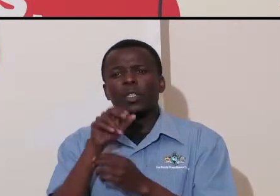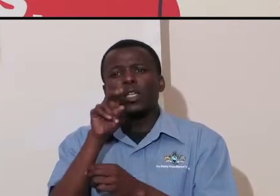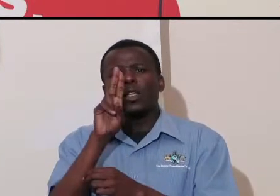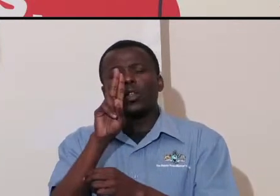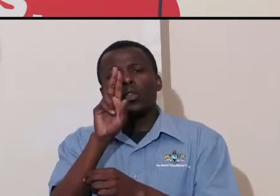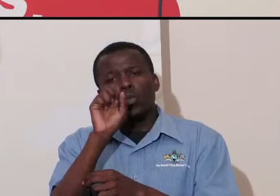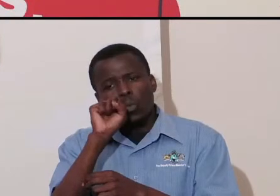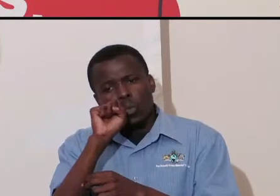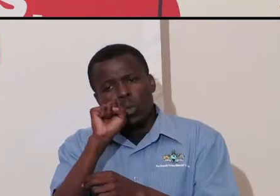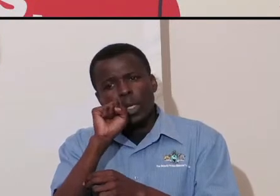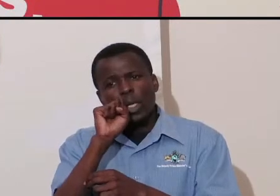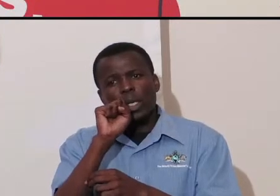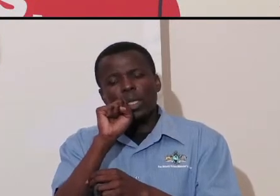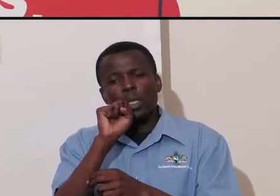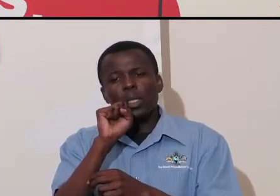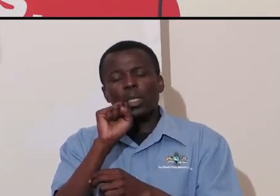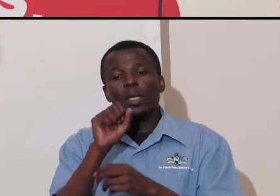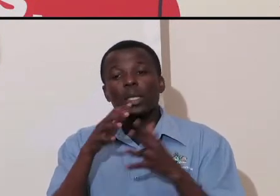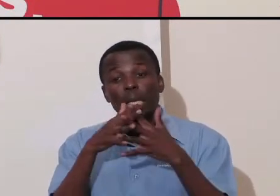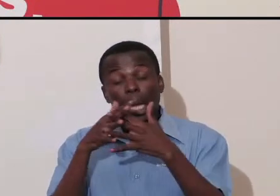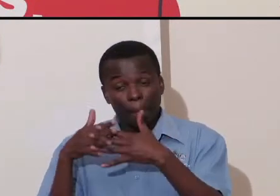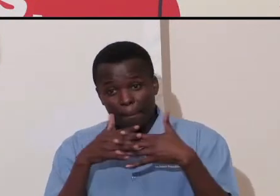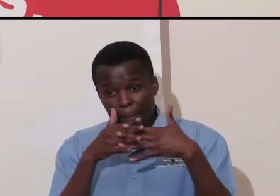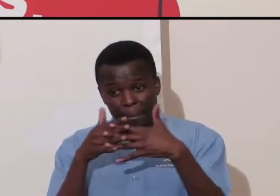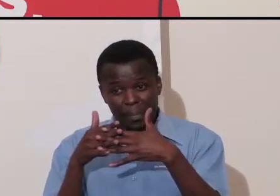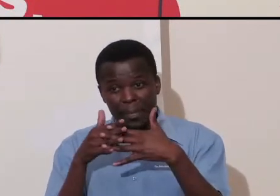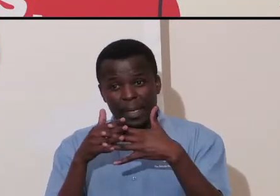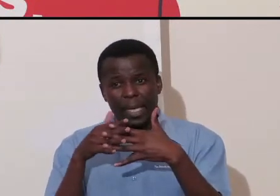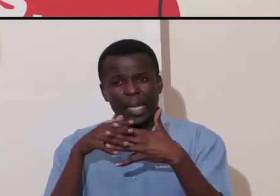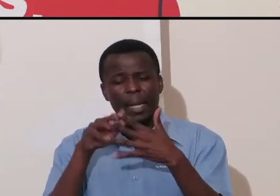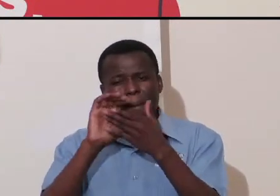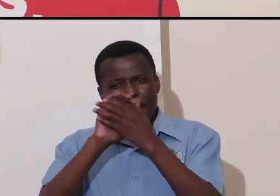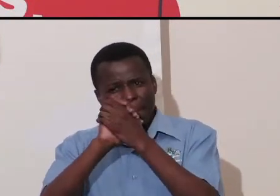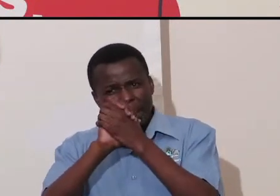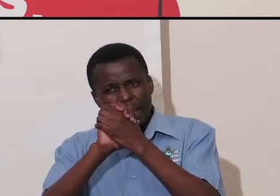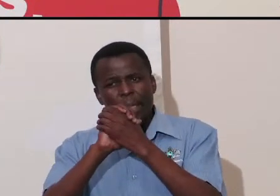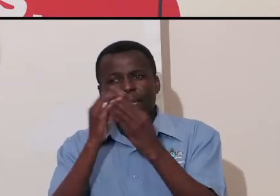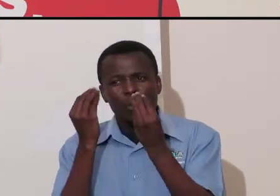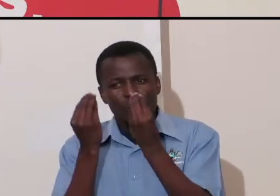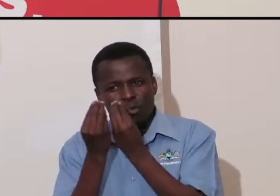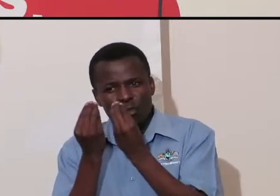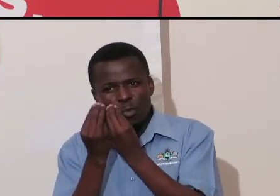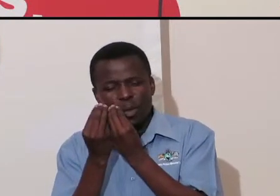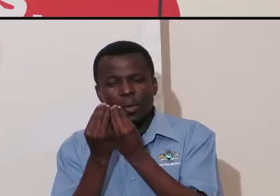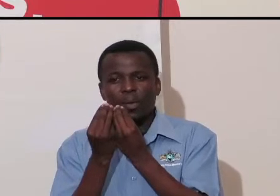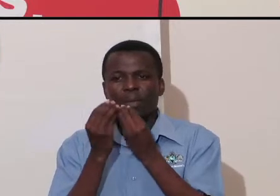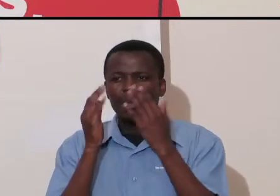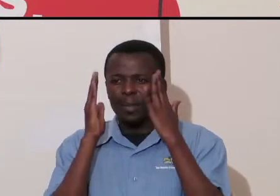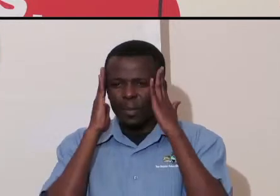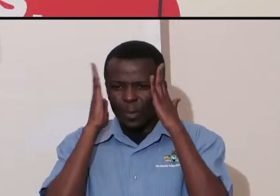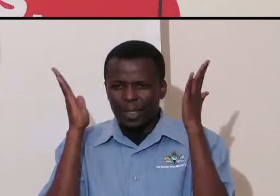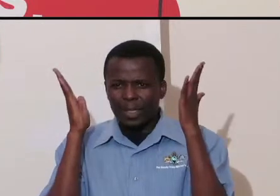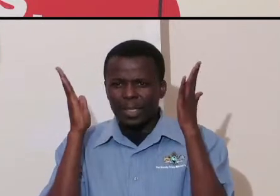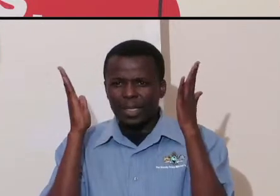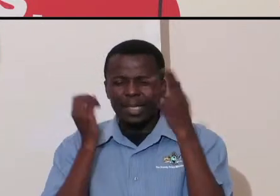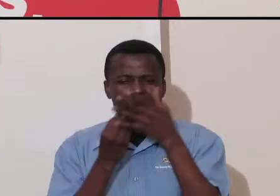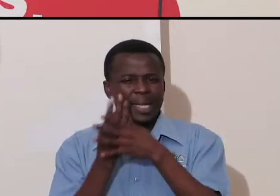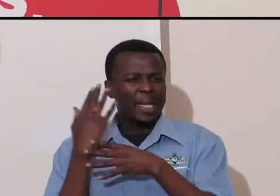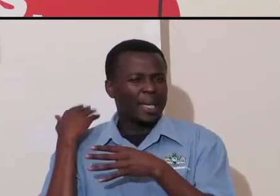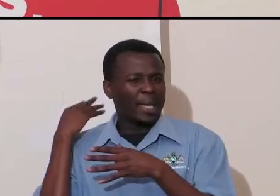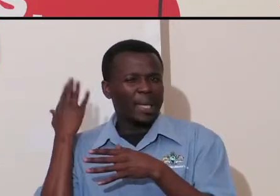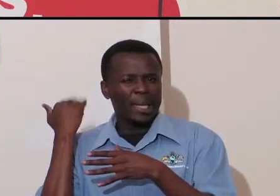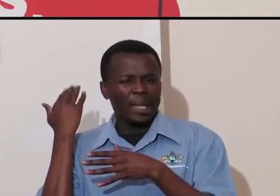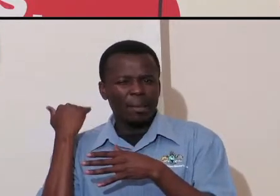for 17 years on HIV and AIDS. Through PEPFAR, 8.4 billion Imologeni has